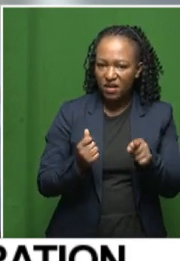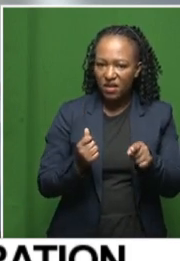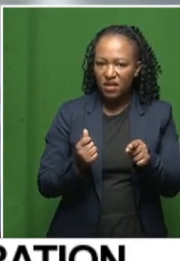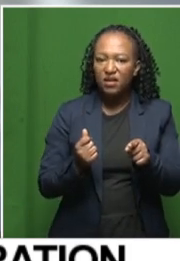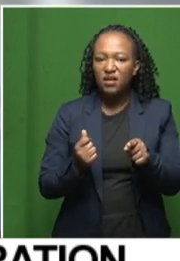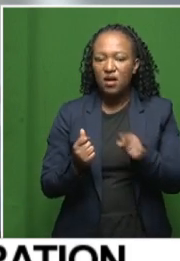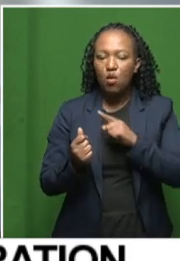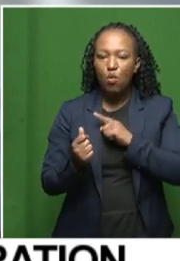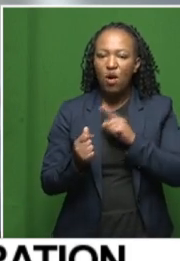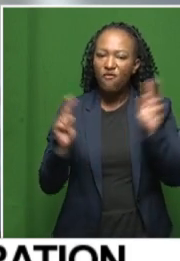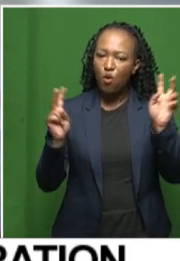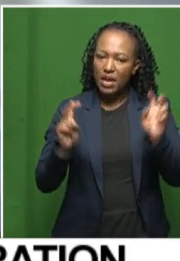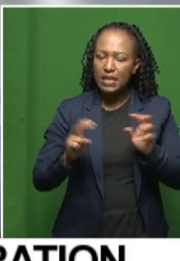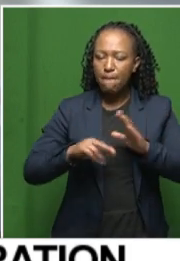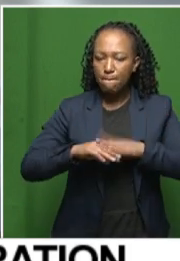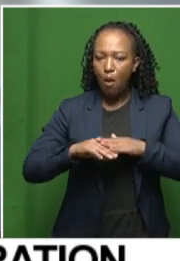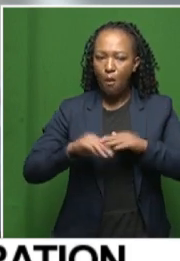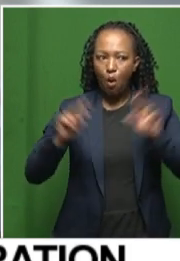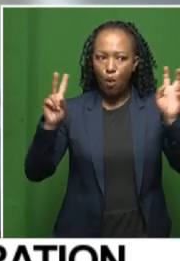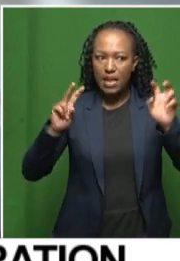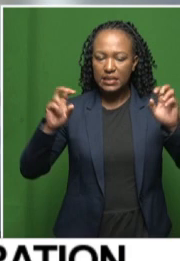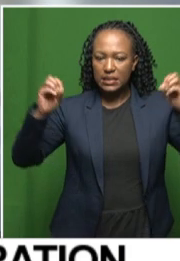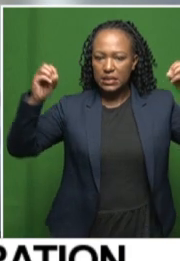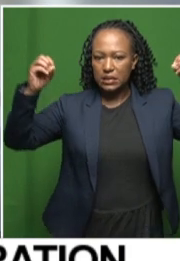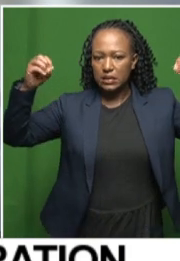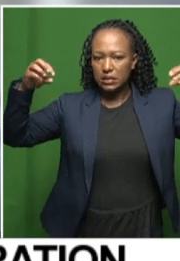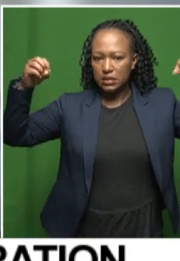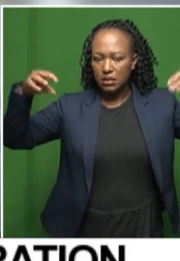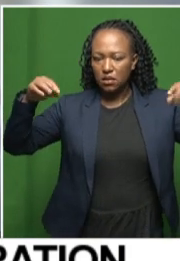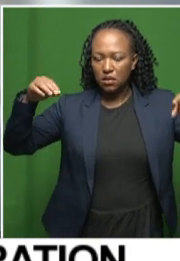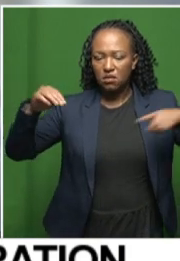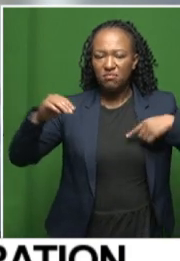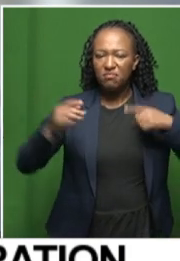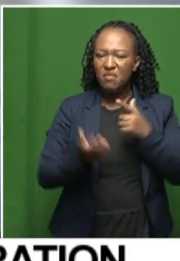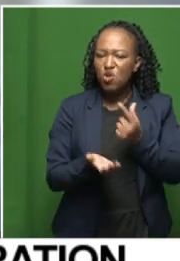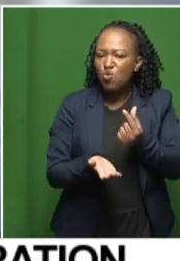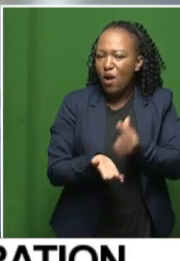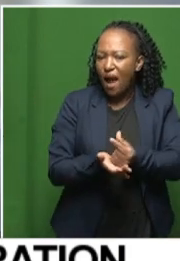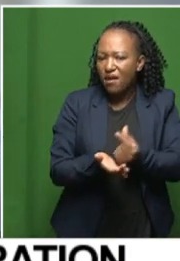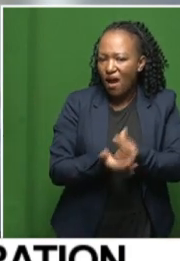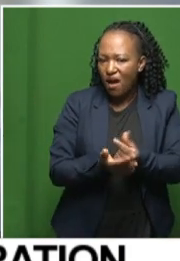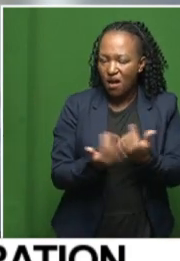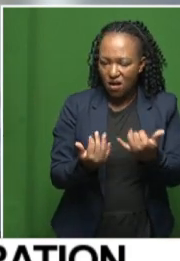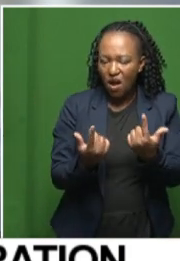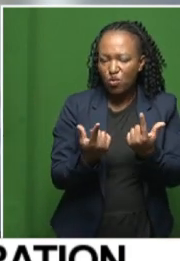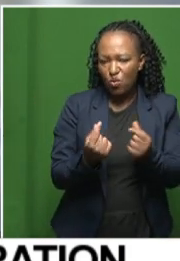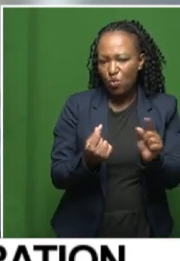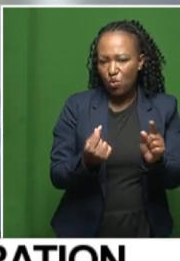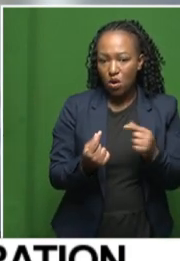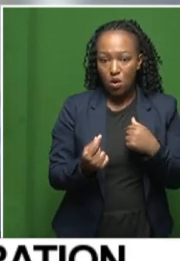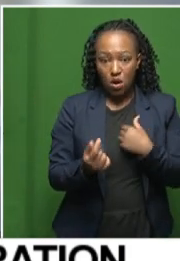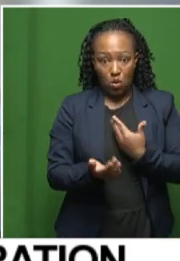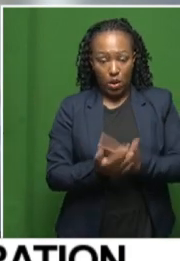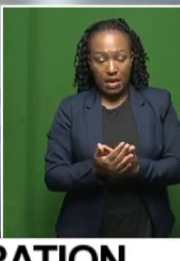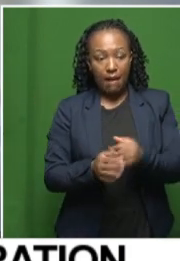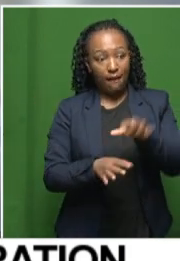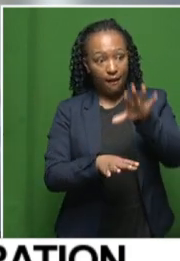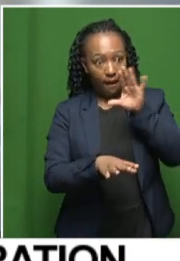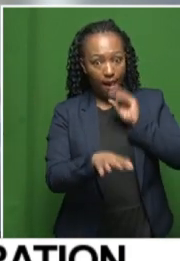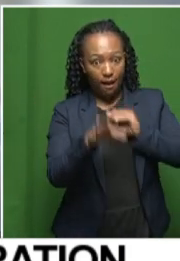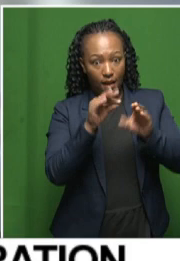to electrify more people. So what is Uganda currently doing that the rest of us can perhaps learn